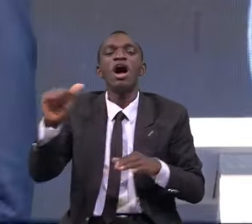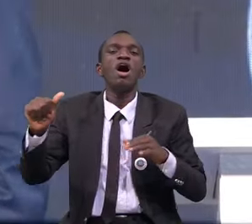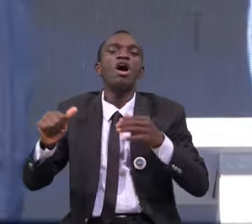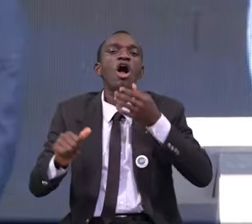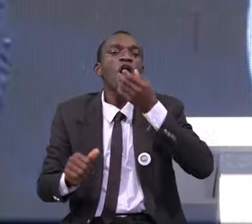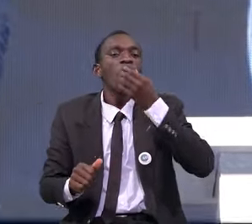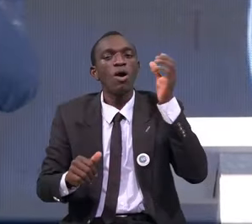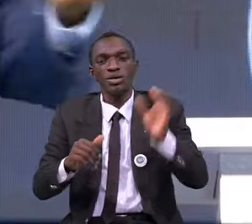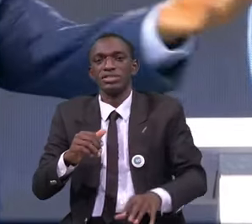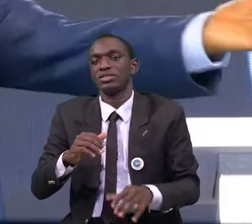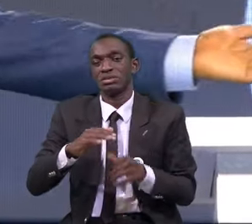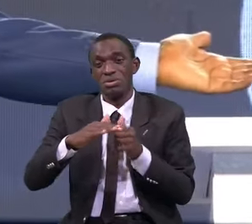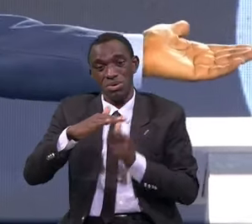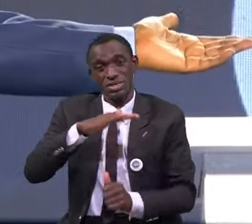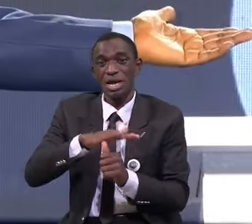Because of that, I cannot.